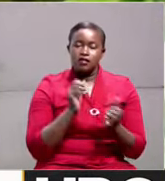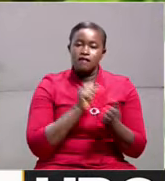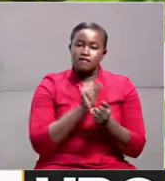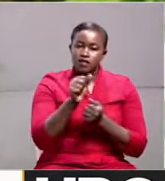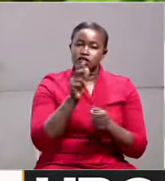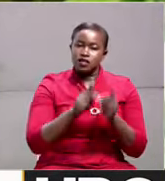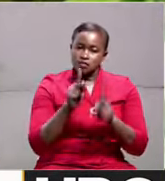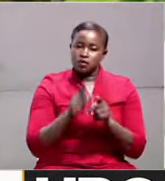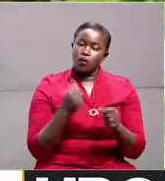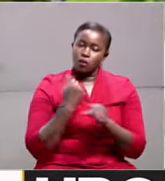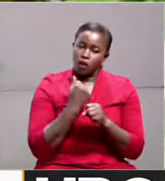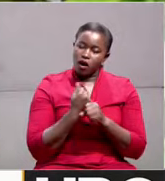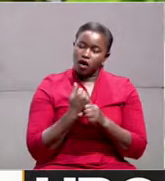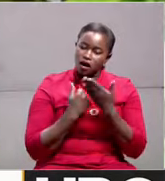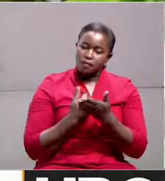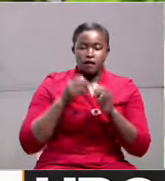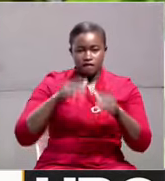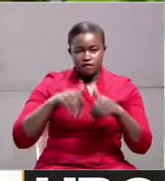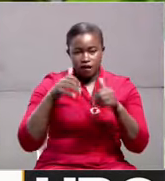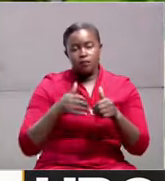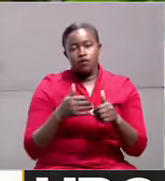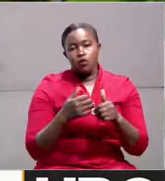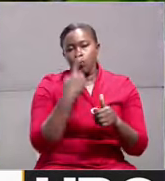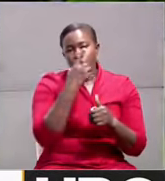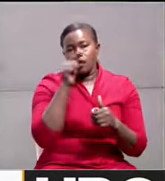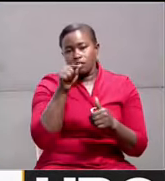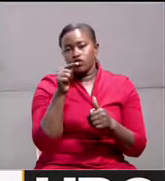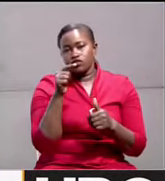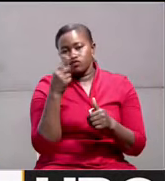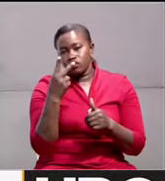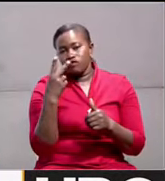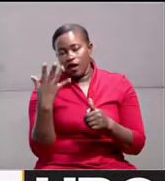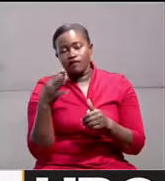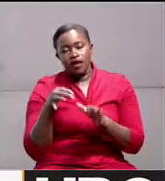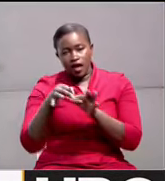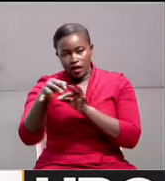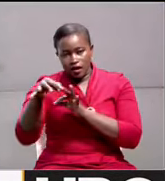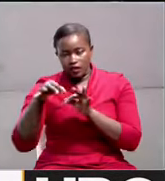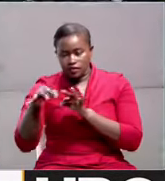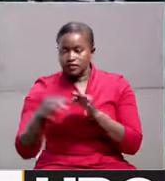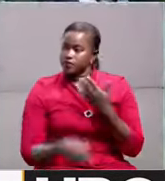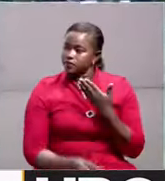employed by this farm, which is on 1.25 acres.